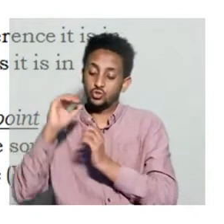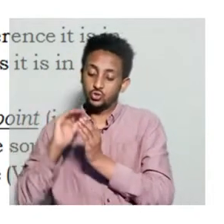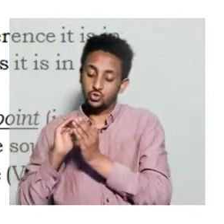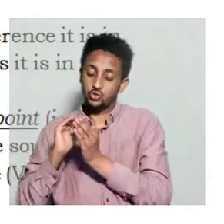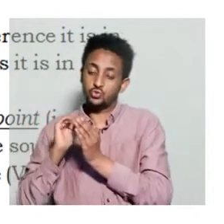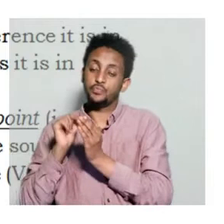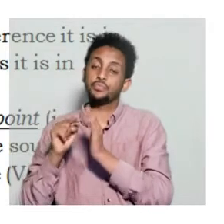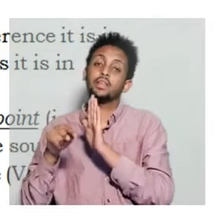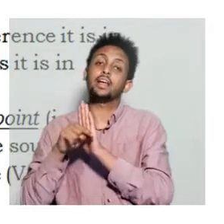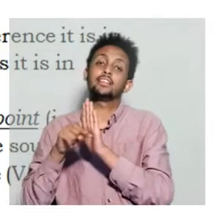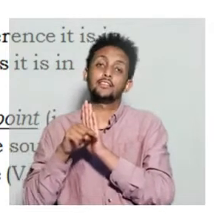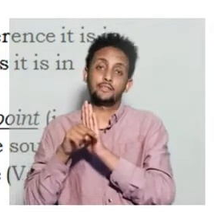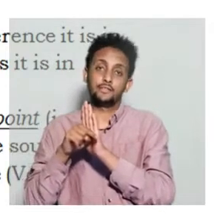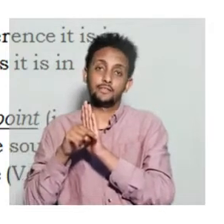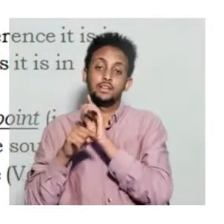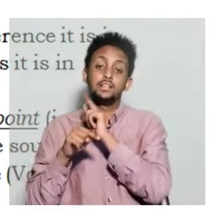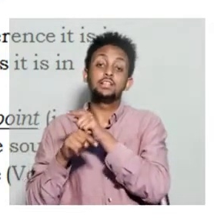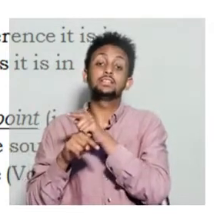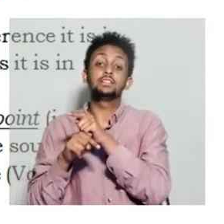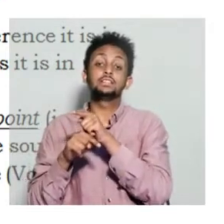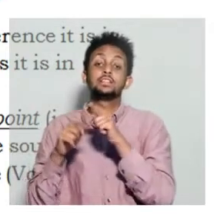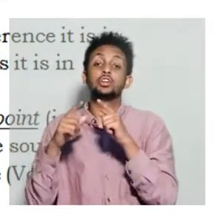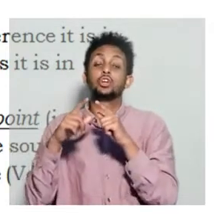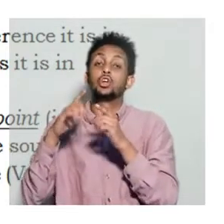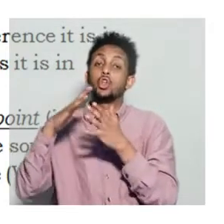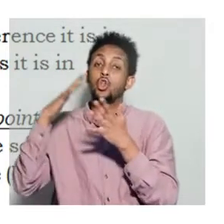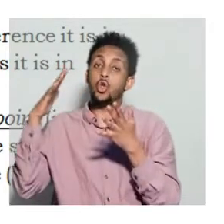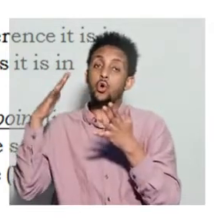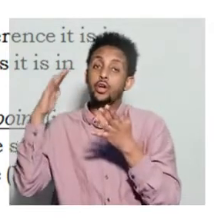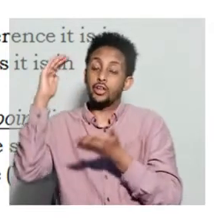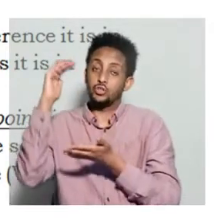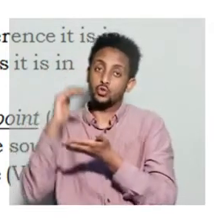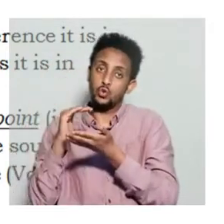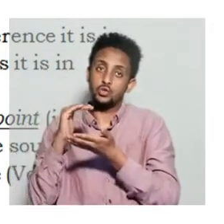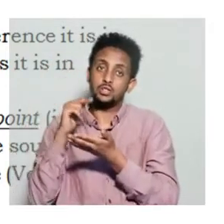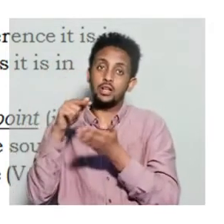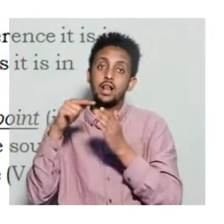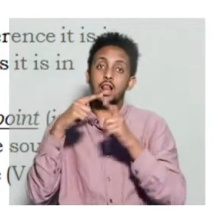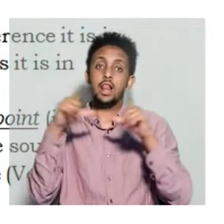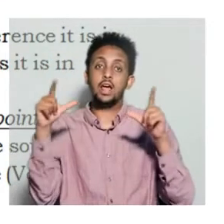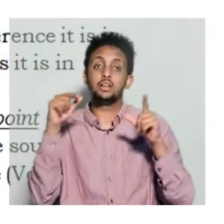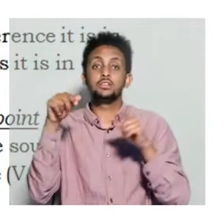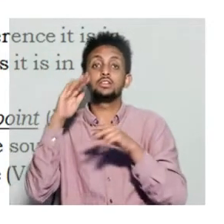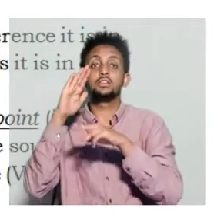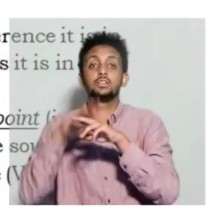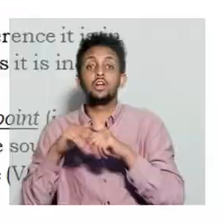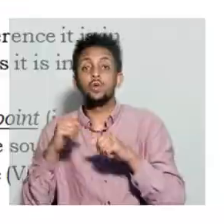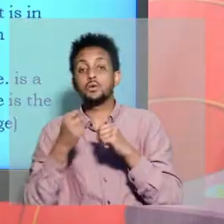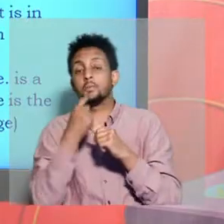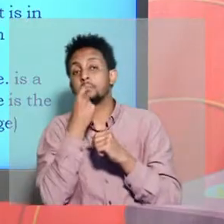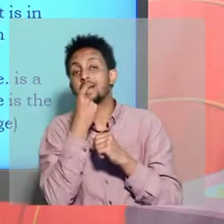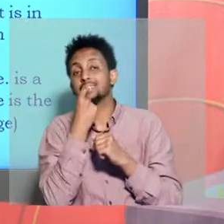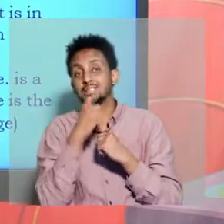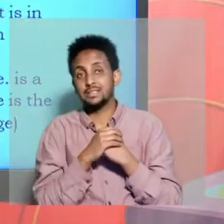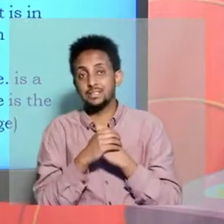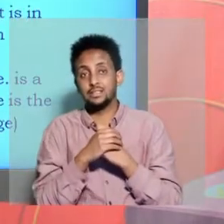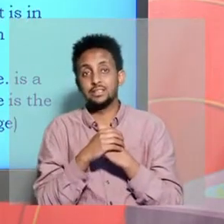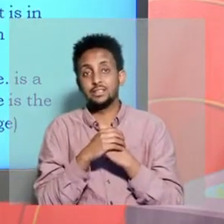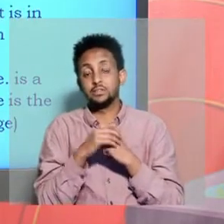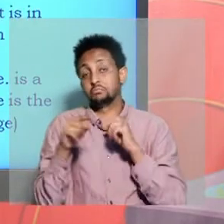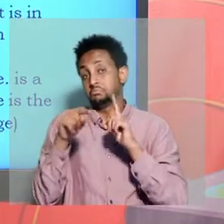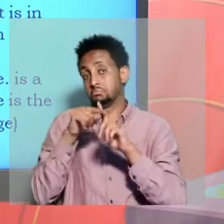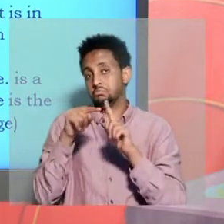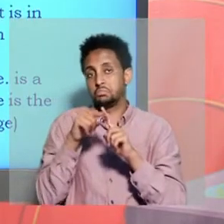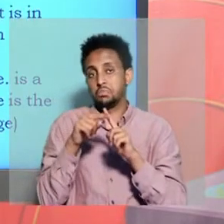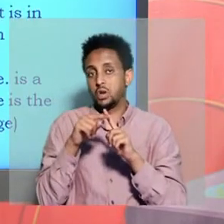such series of longer and shorter lines. This is known to be battery, which is a plural of